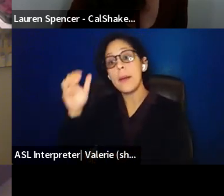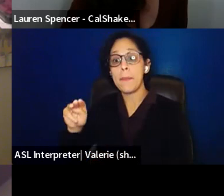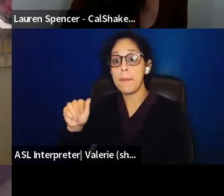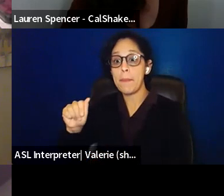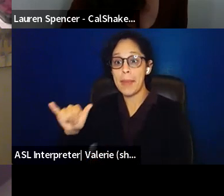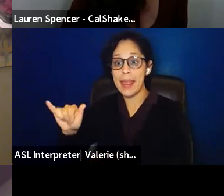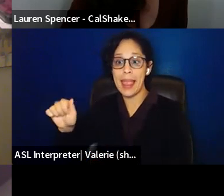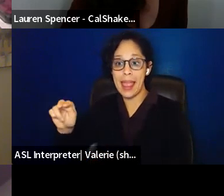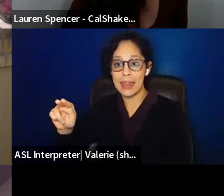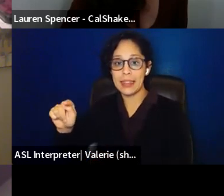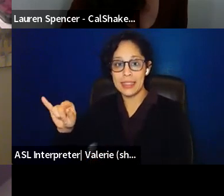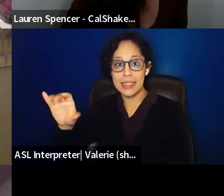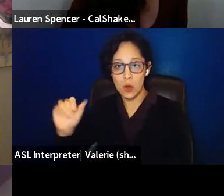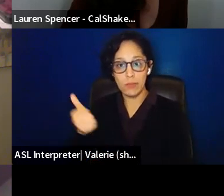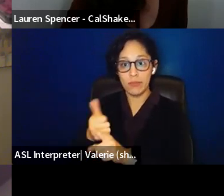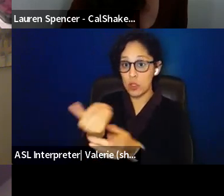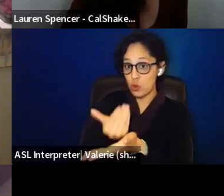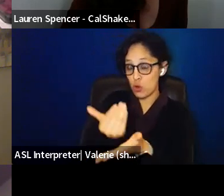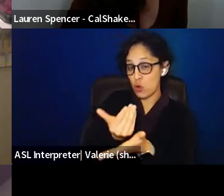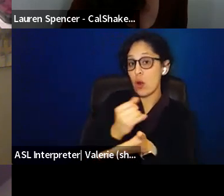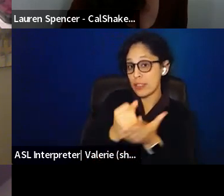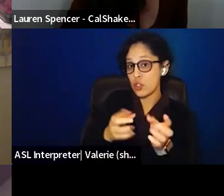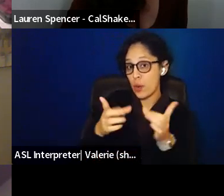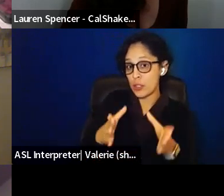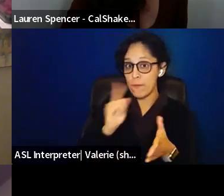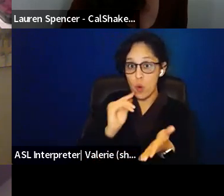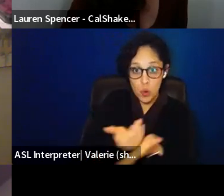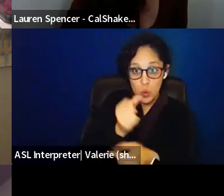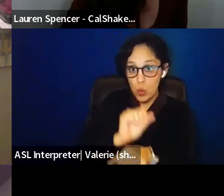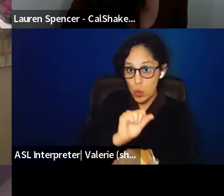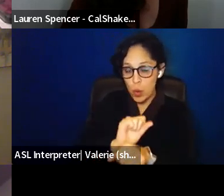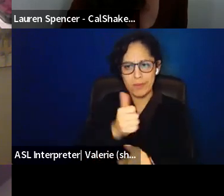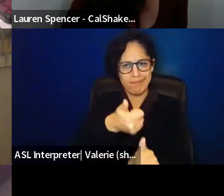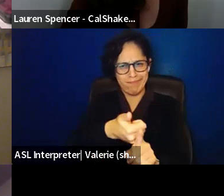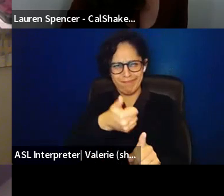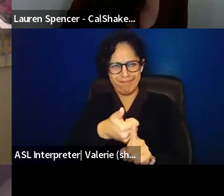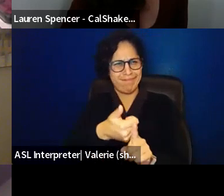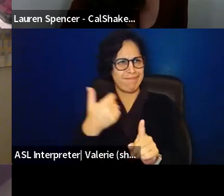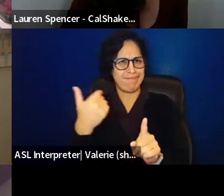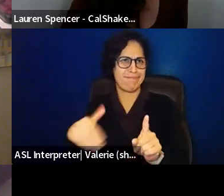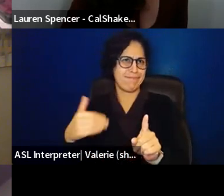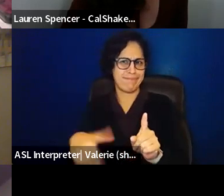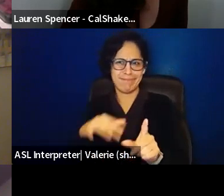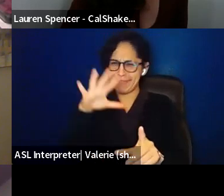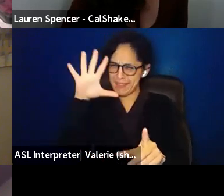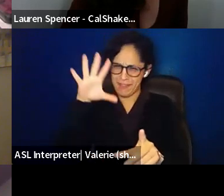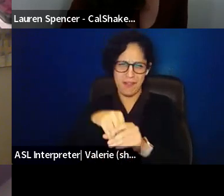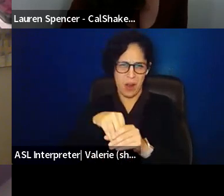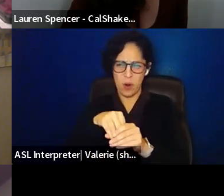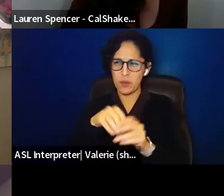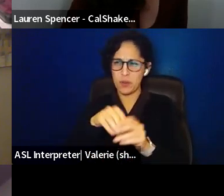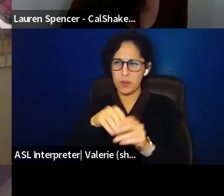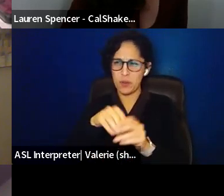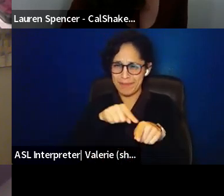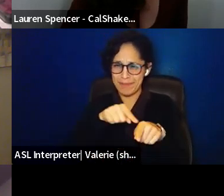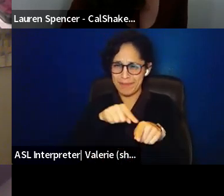is our new associate artistic director and director of new work, who is of course involved mainly in a new